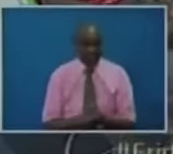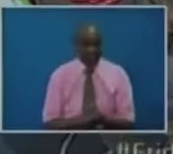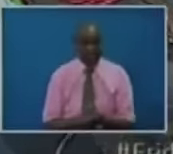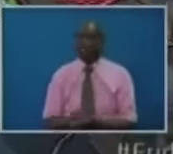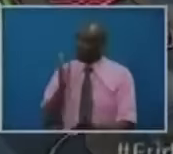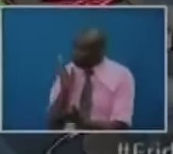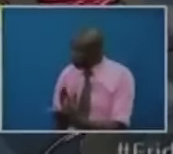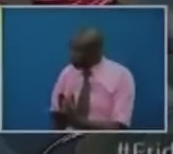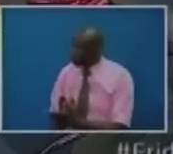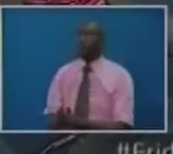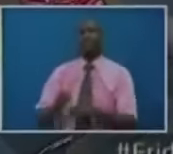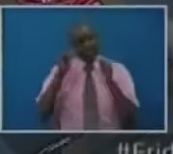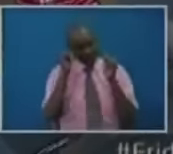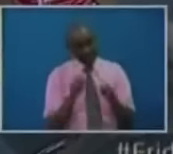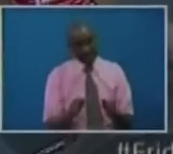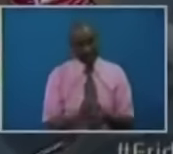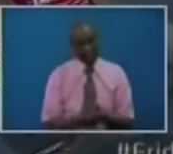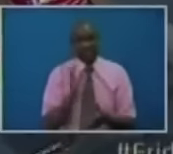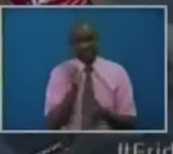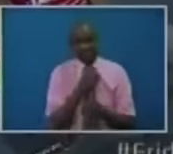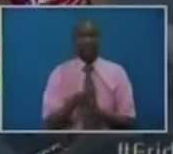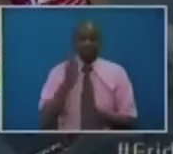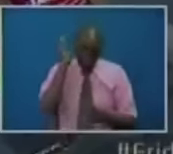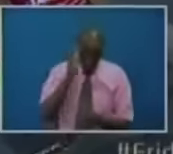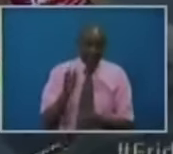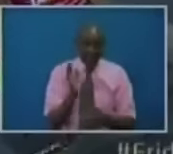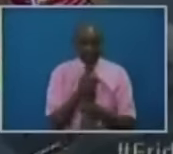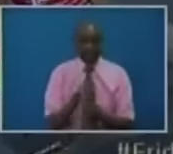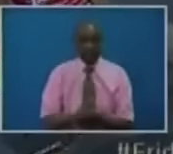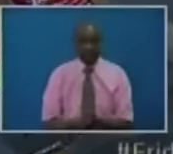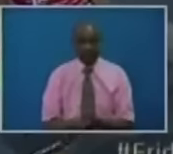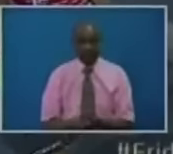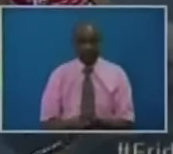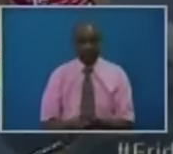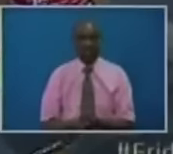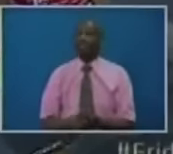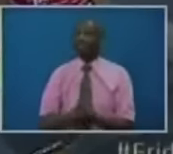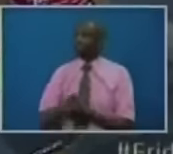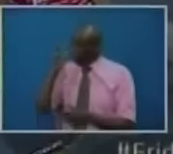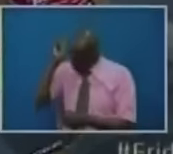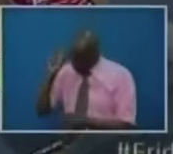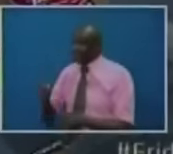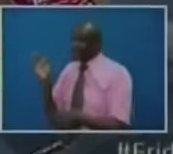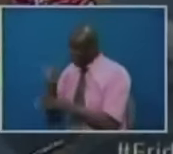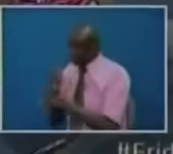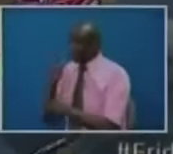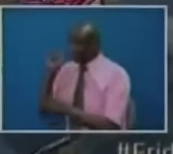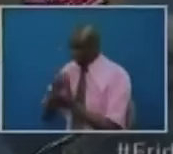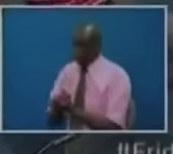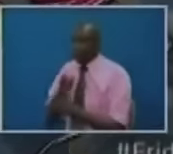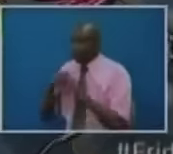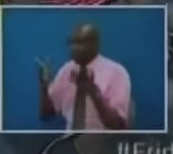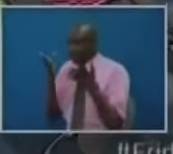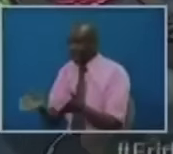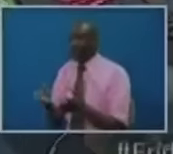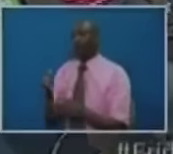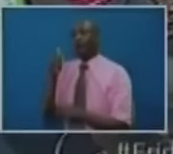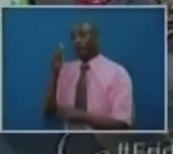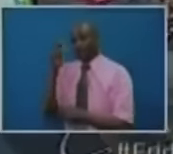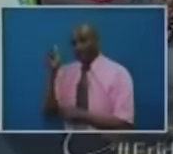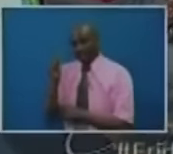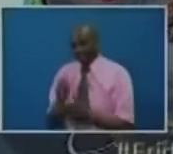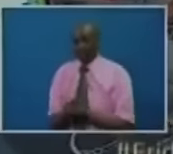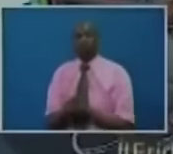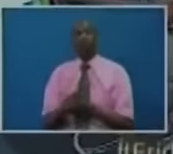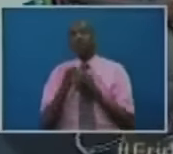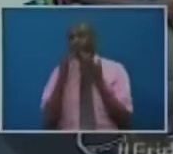really? Yeah. Okay. So you'll sing for us something. I'll sing if you want me to sing. Of course you will. I won't let you go without singing. Thank you. But let's not come to Aman. Thank you so much